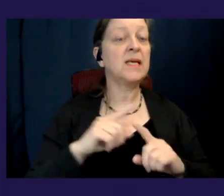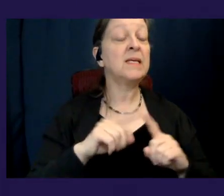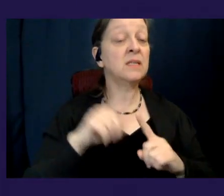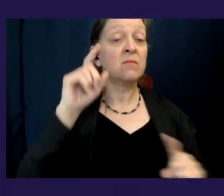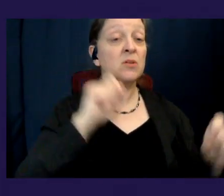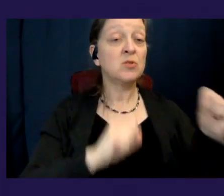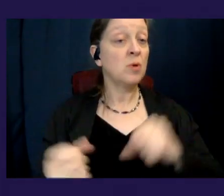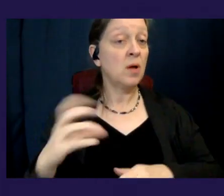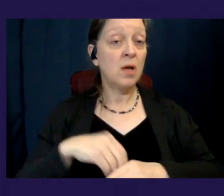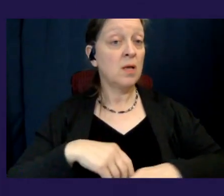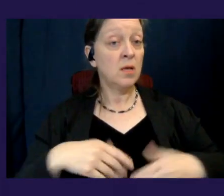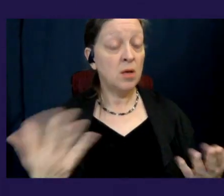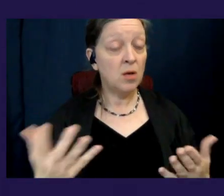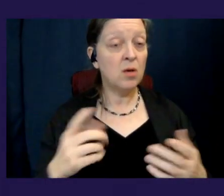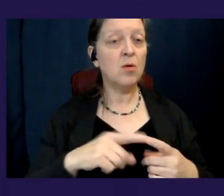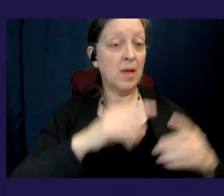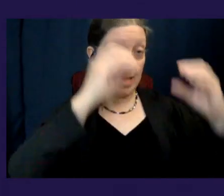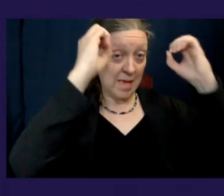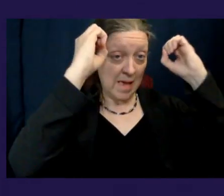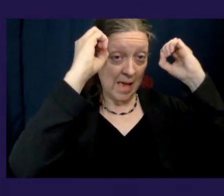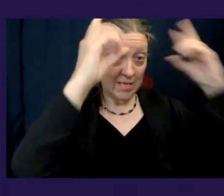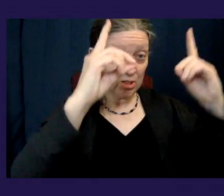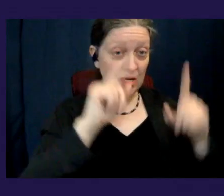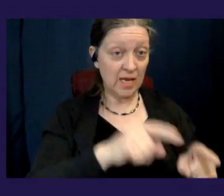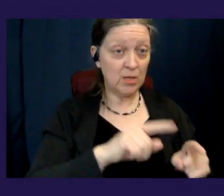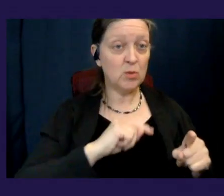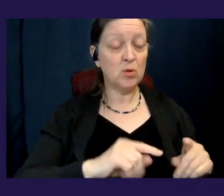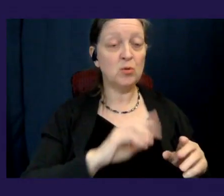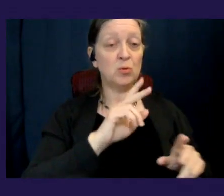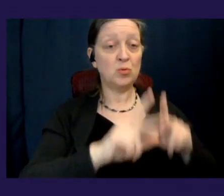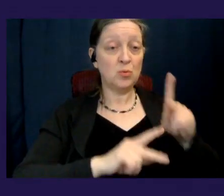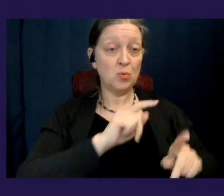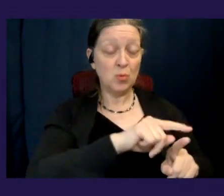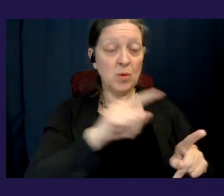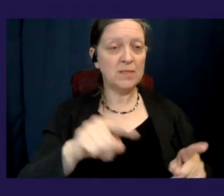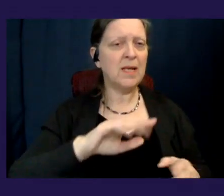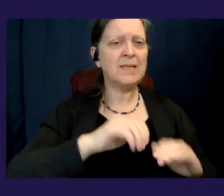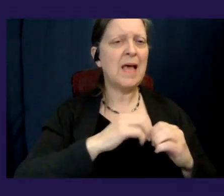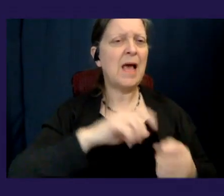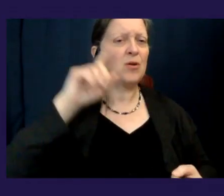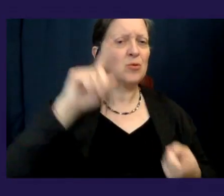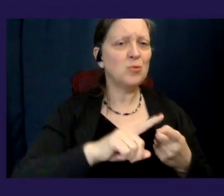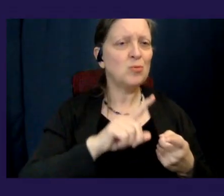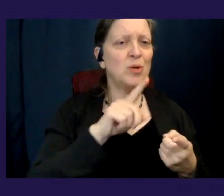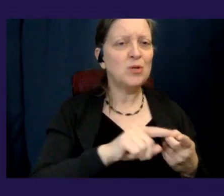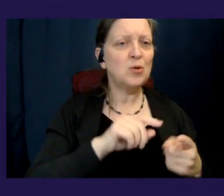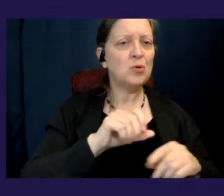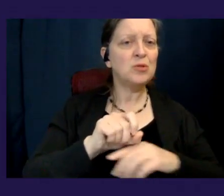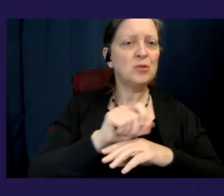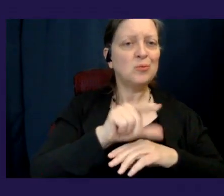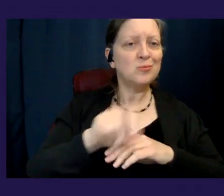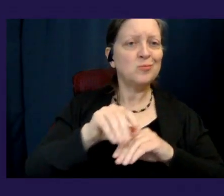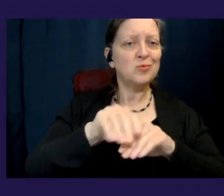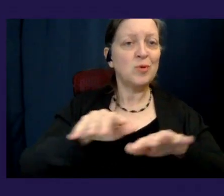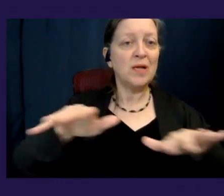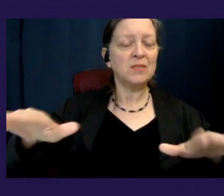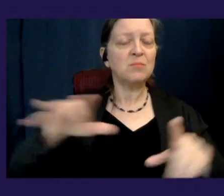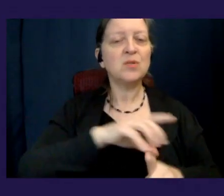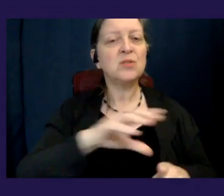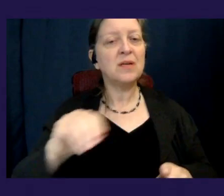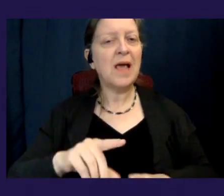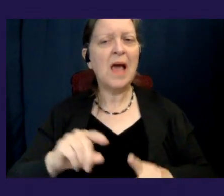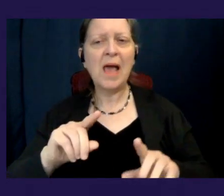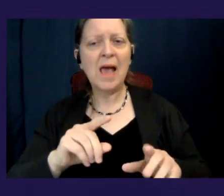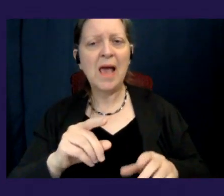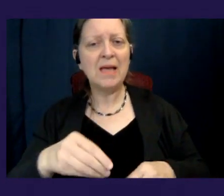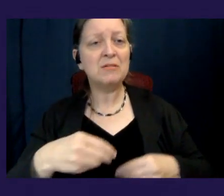transmission, as well as the dissemination of material resources like PPE, testing, and support services. So I'm going to talk